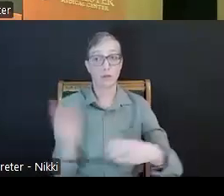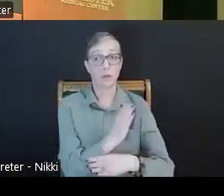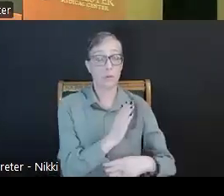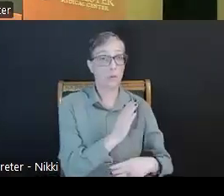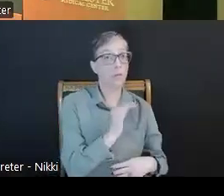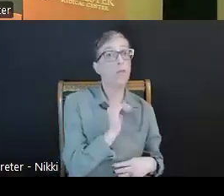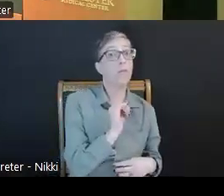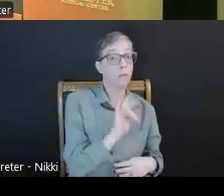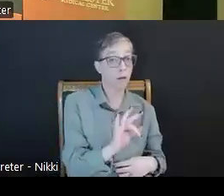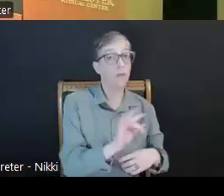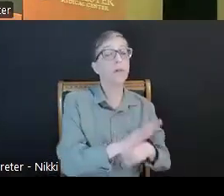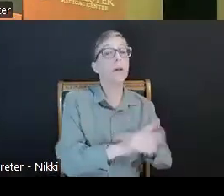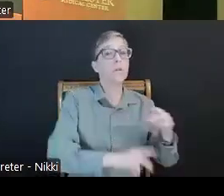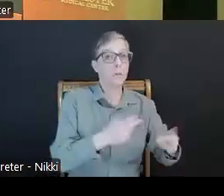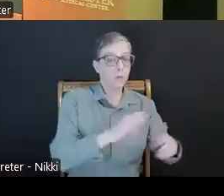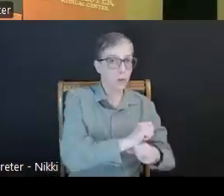that people work together,